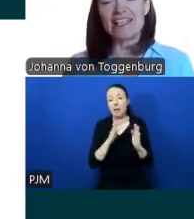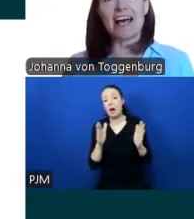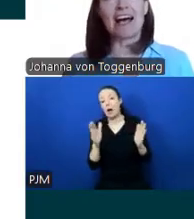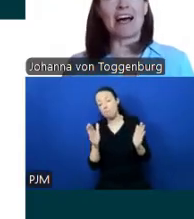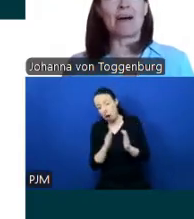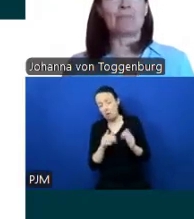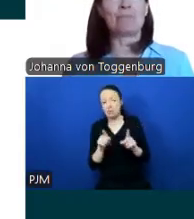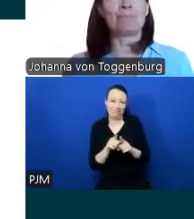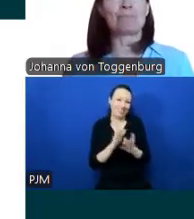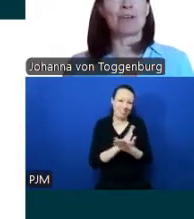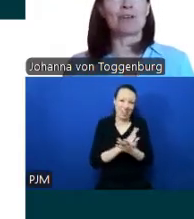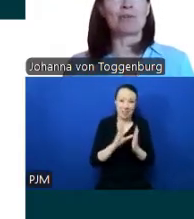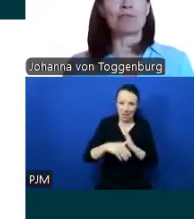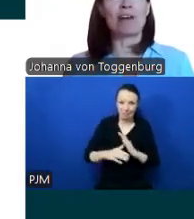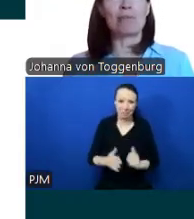already,